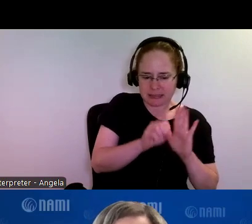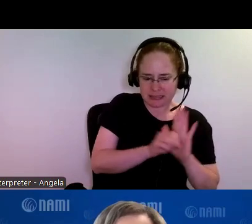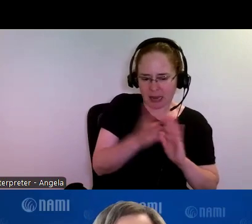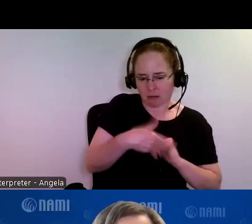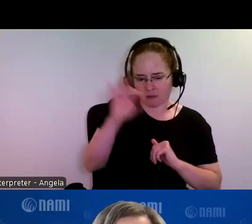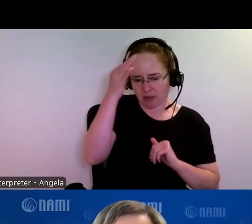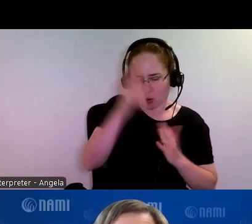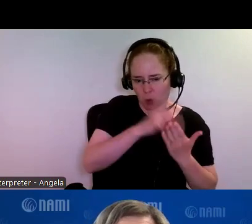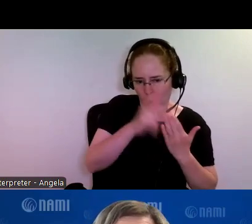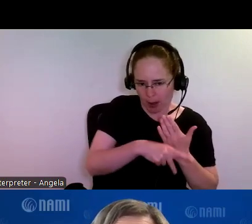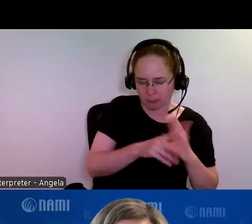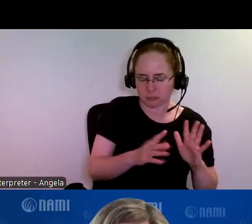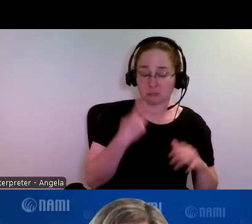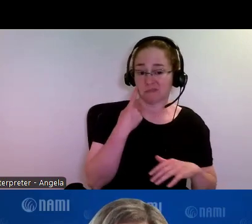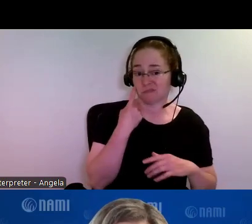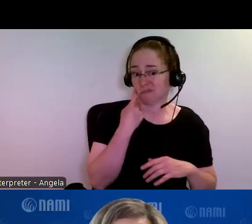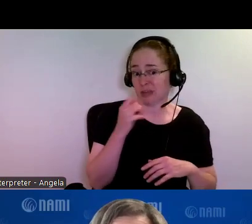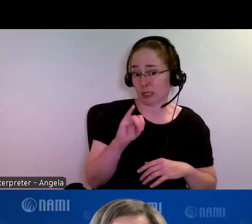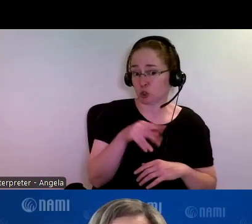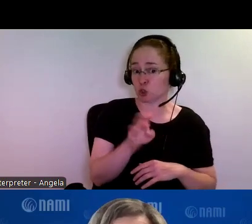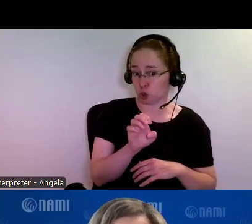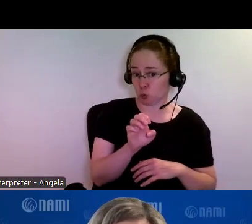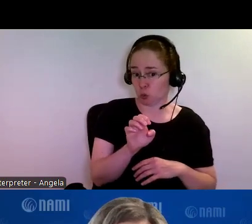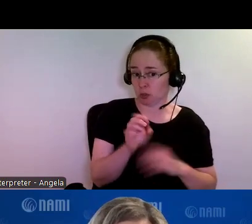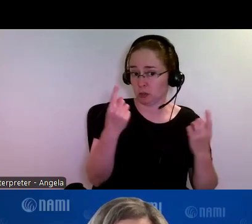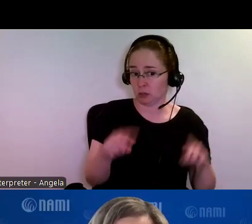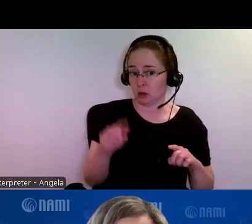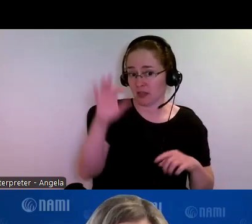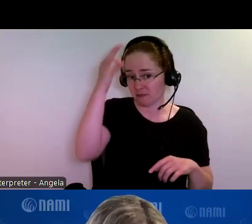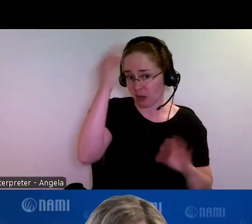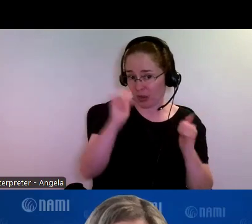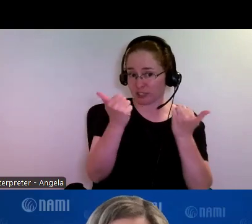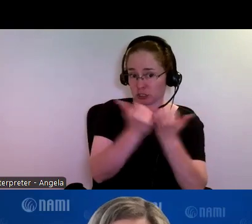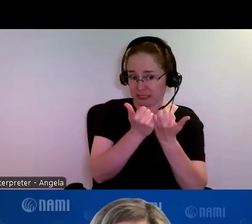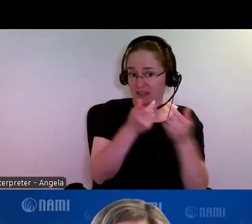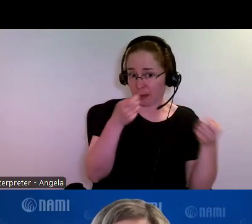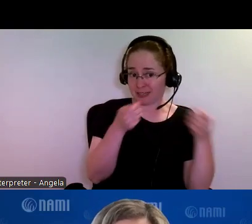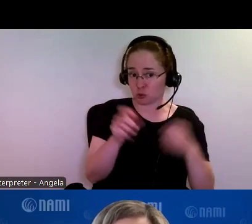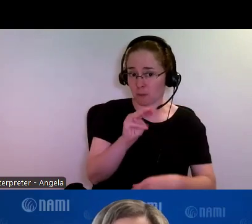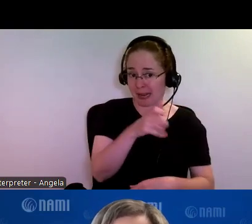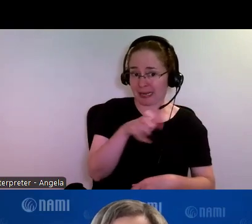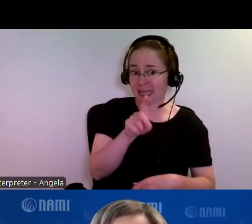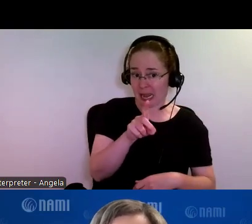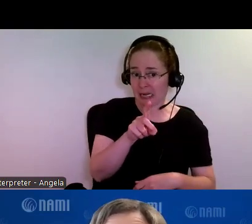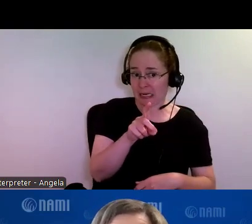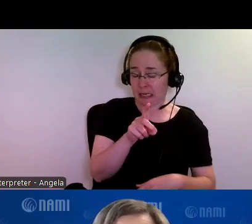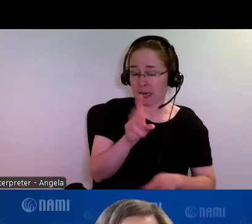program, just this past June, the federal agency that administers Medicaid issued some frequently